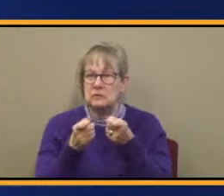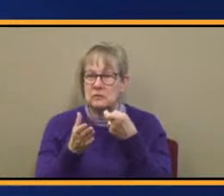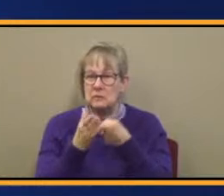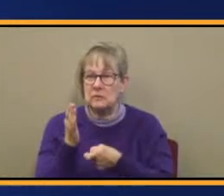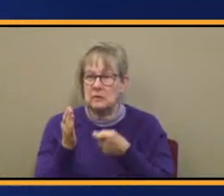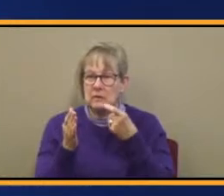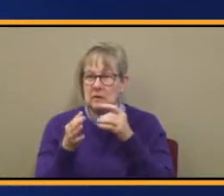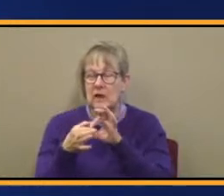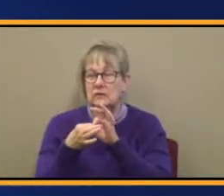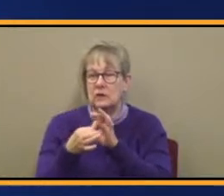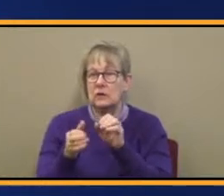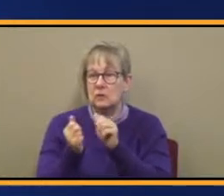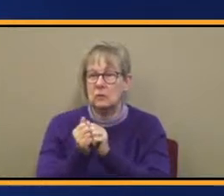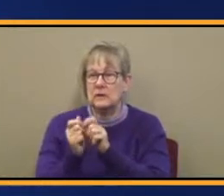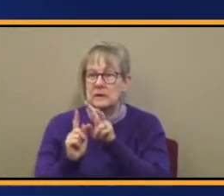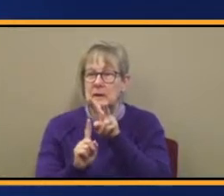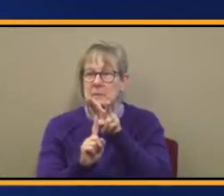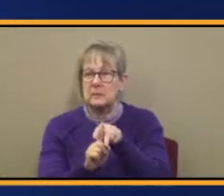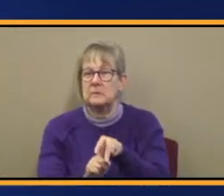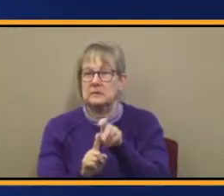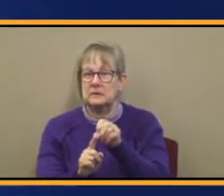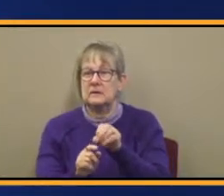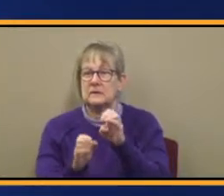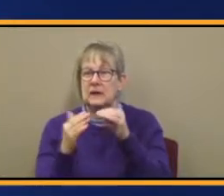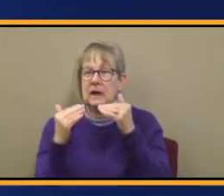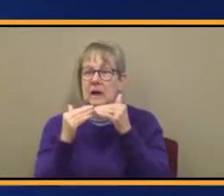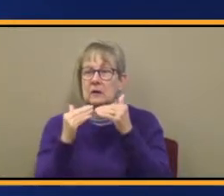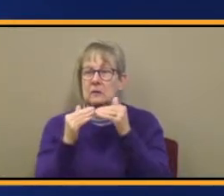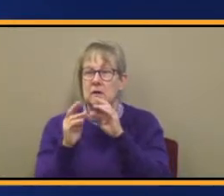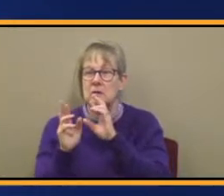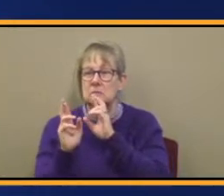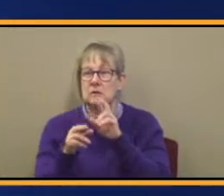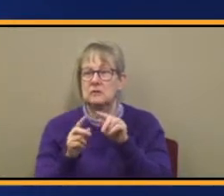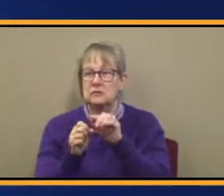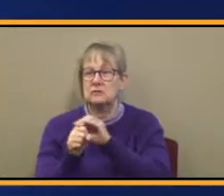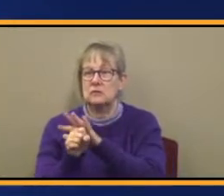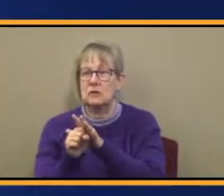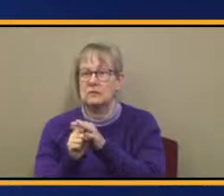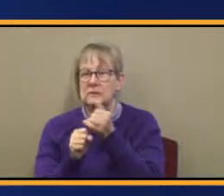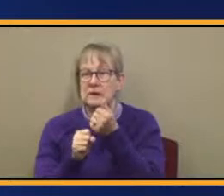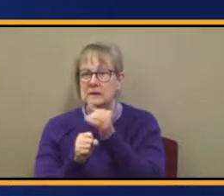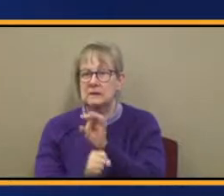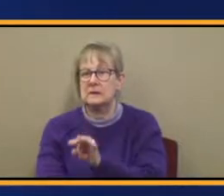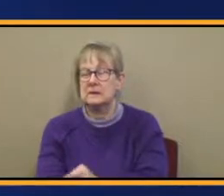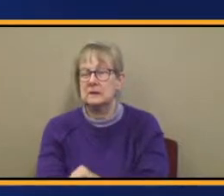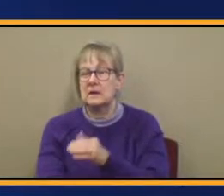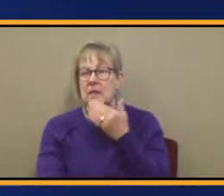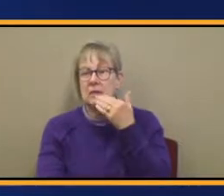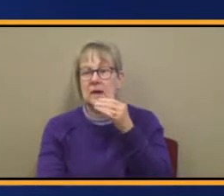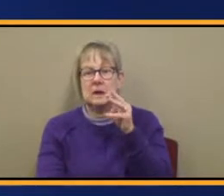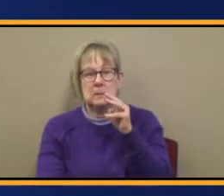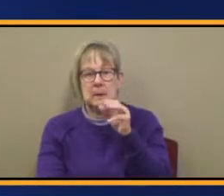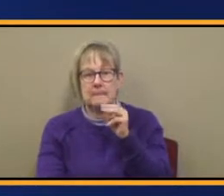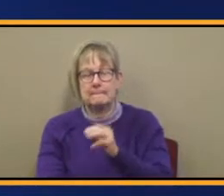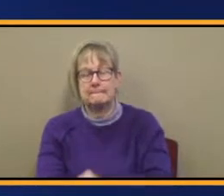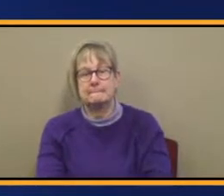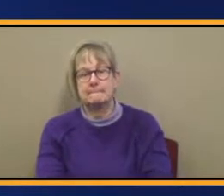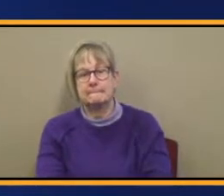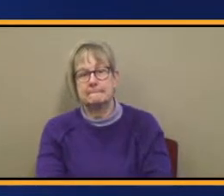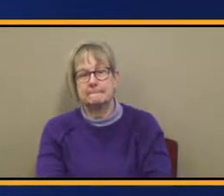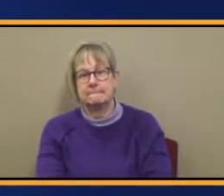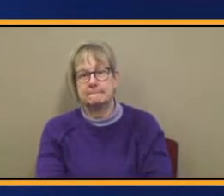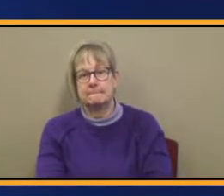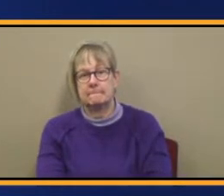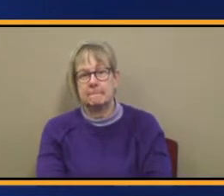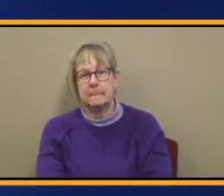expenses associated with the implementation of equity and diversity in response to COVID-19. Thank you, ma'am. Thank you.